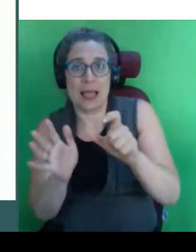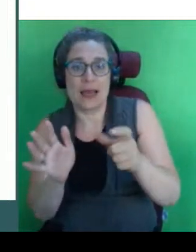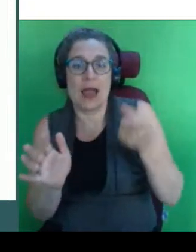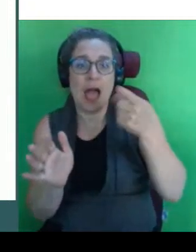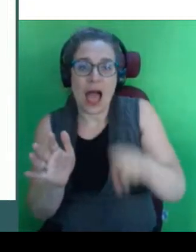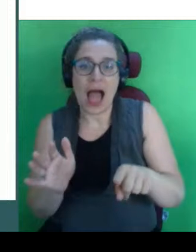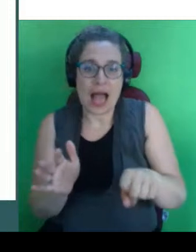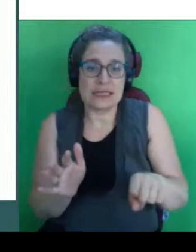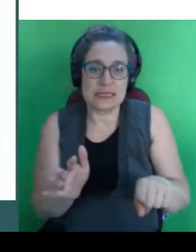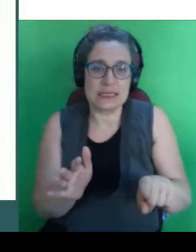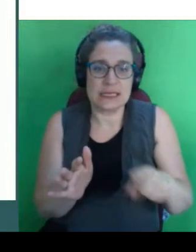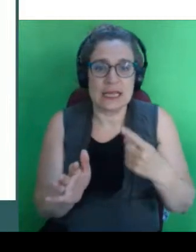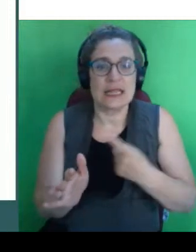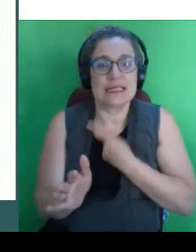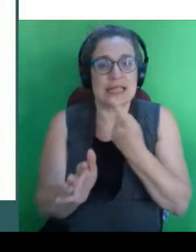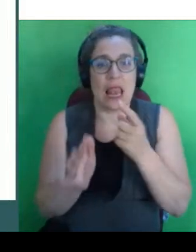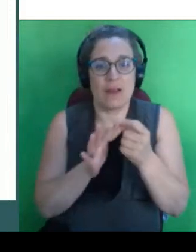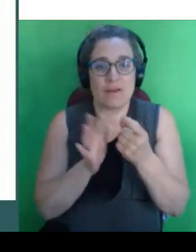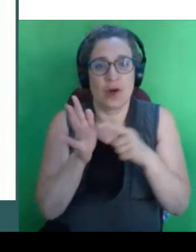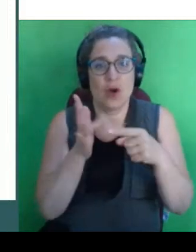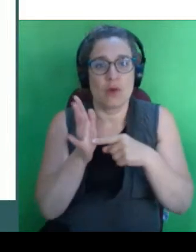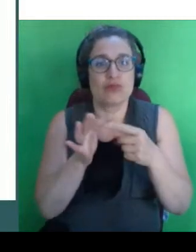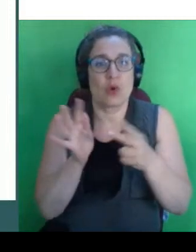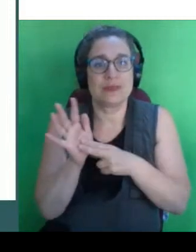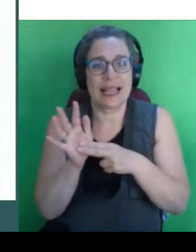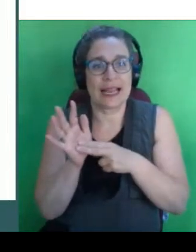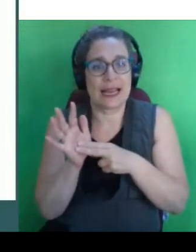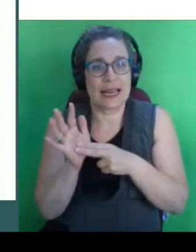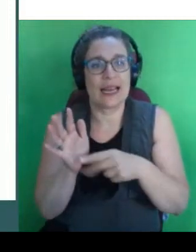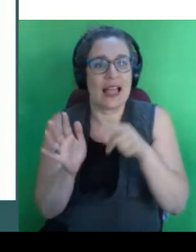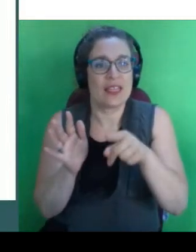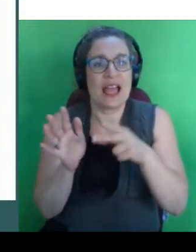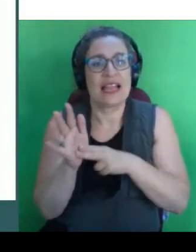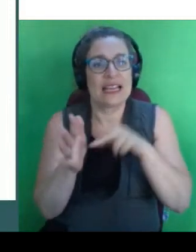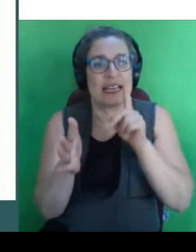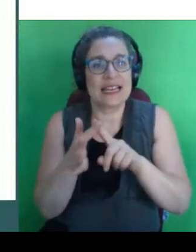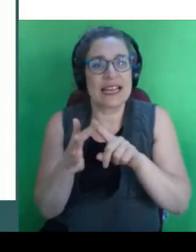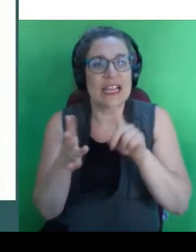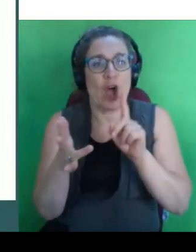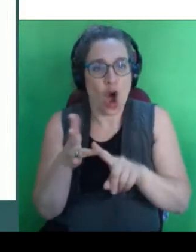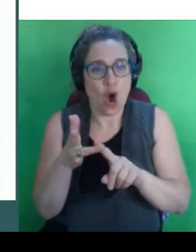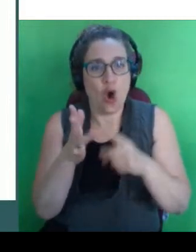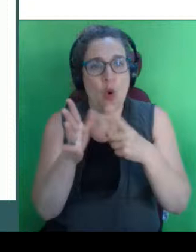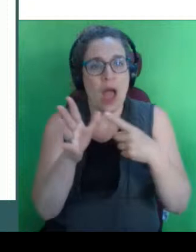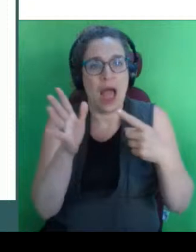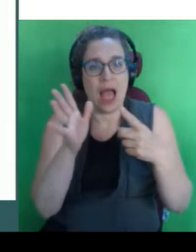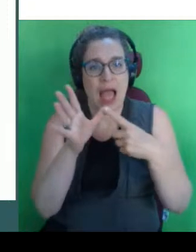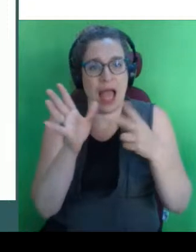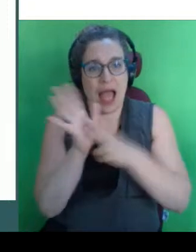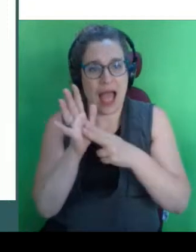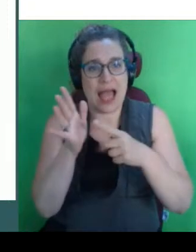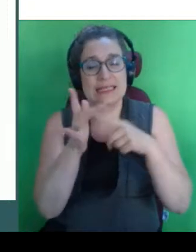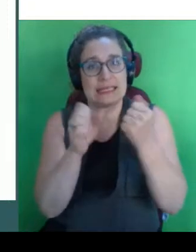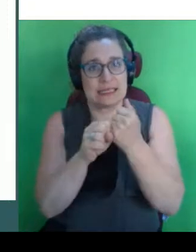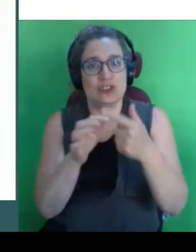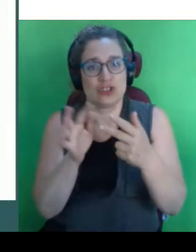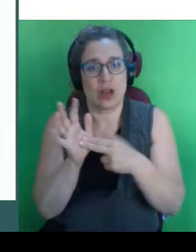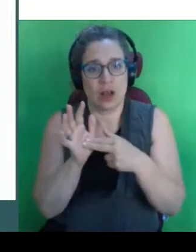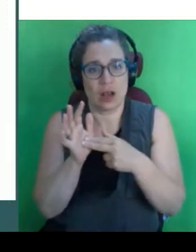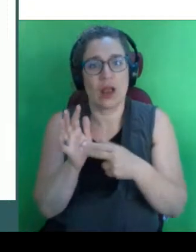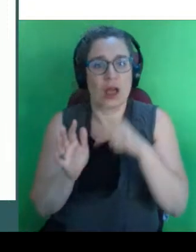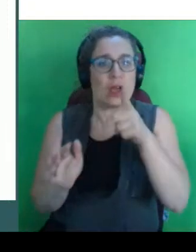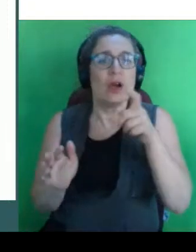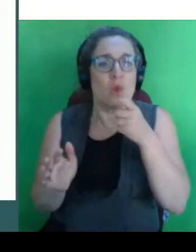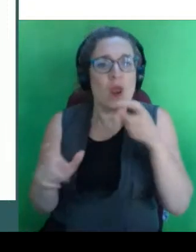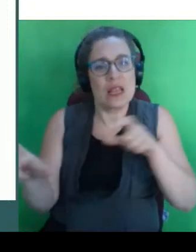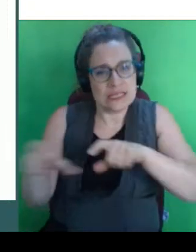called a neoantigen. So testing to penicillin will be negative in that scenario, but you will still have an